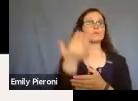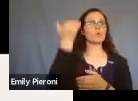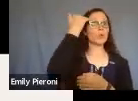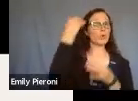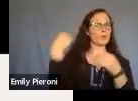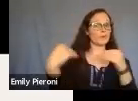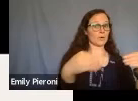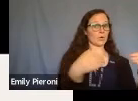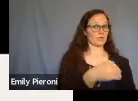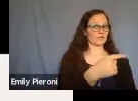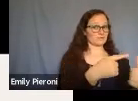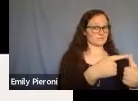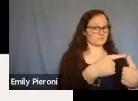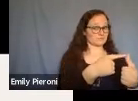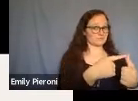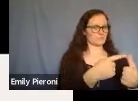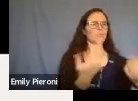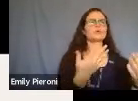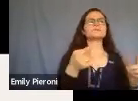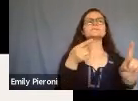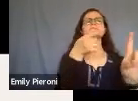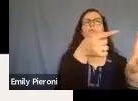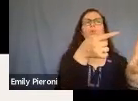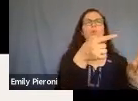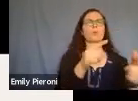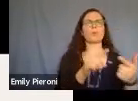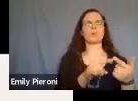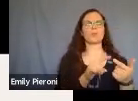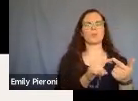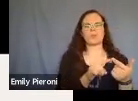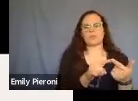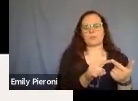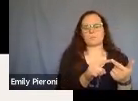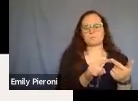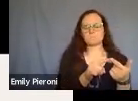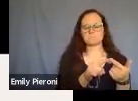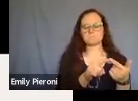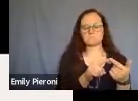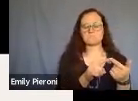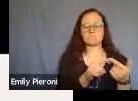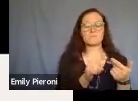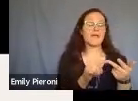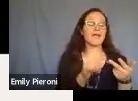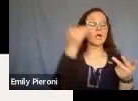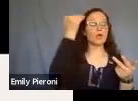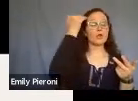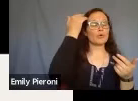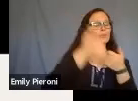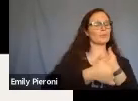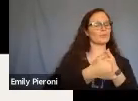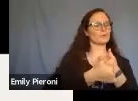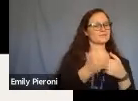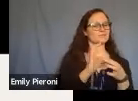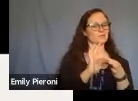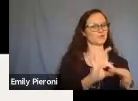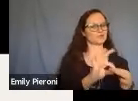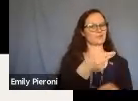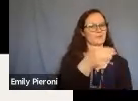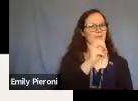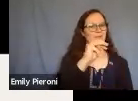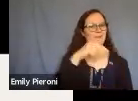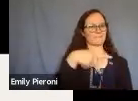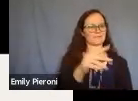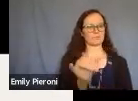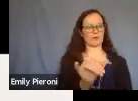the end goal, what's your end goal, what's your market, and know what the risks are associated with it. It